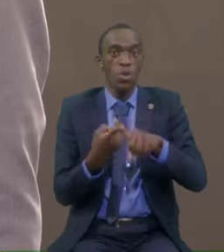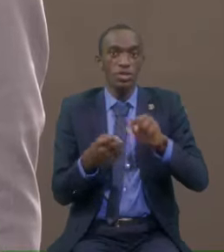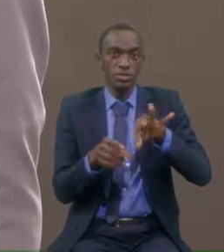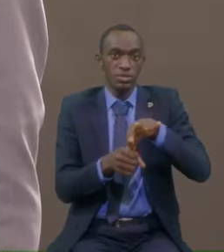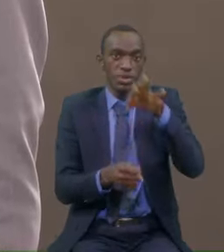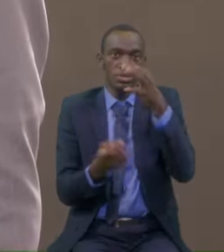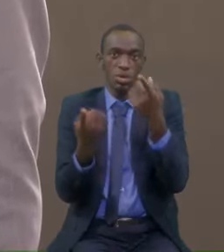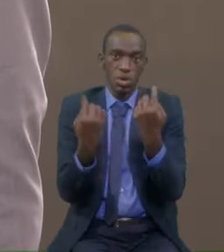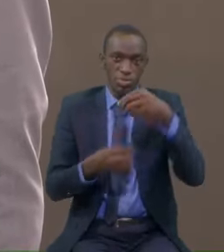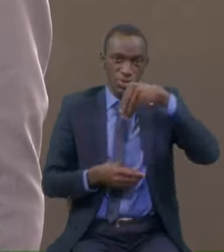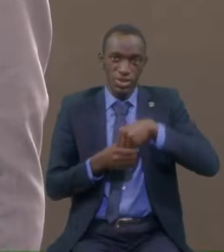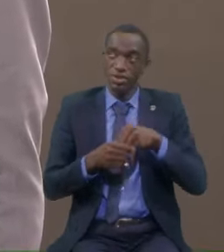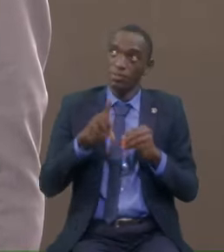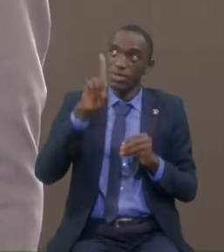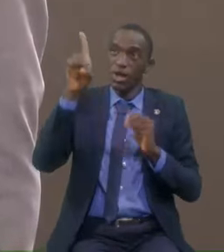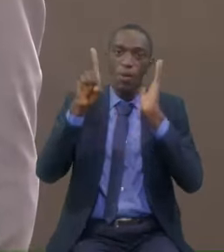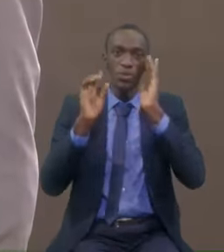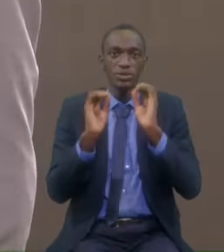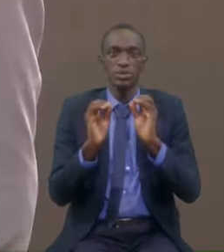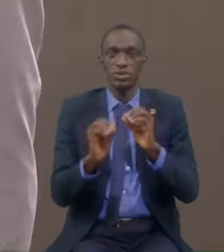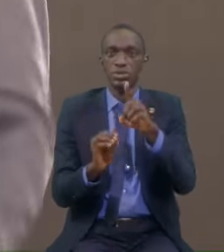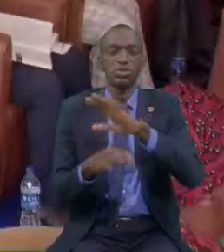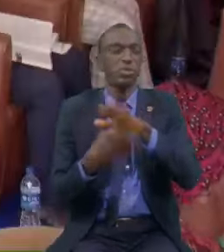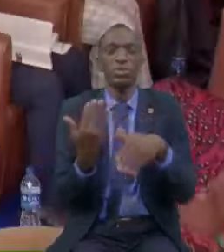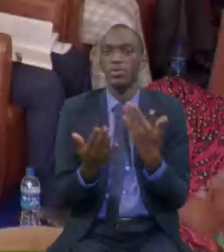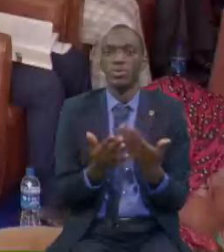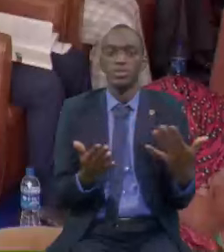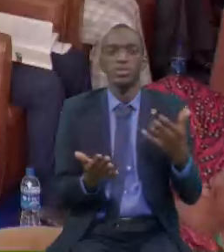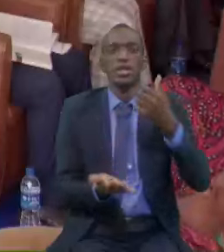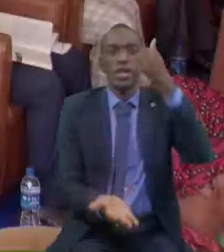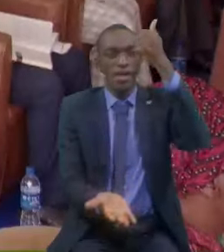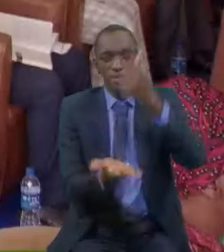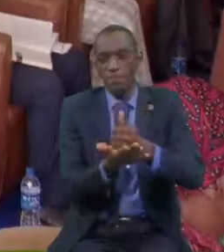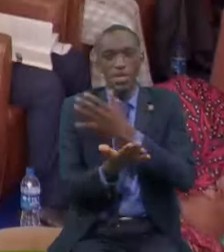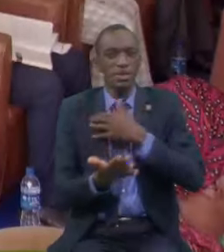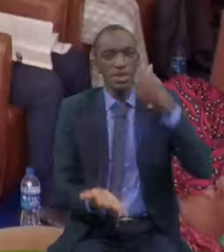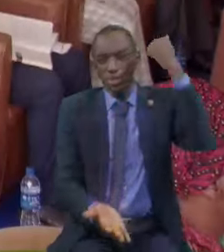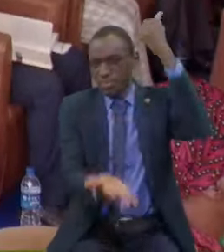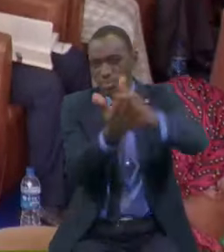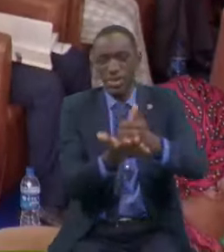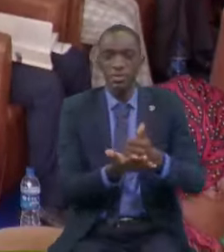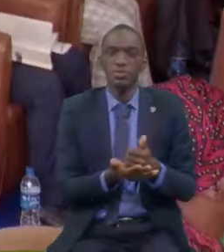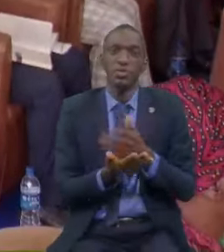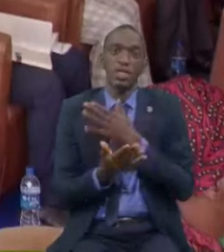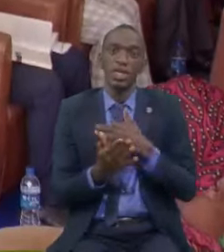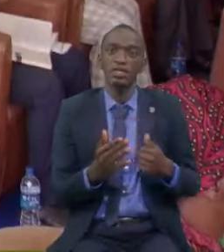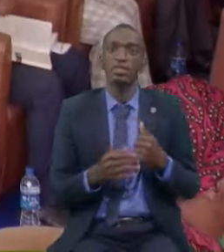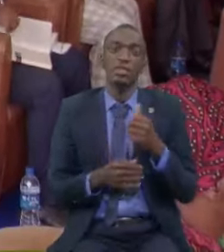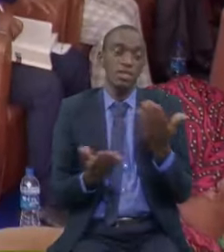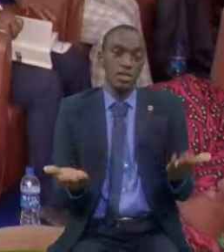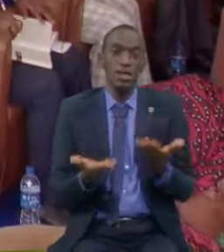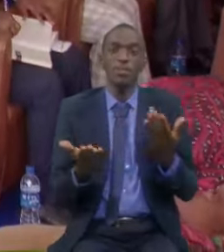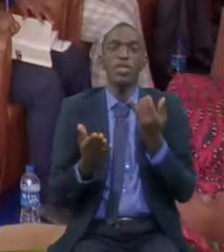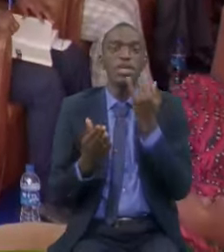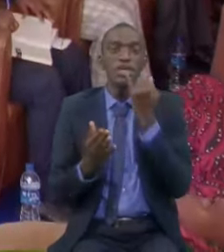you all things. Amen and amen. Amen. And then He says, He will